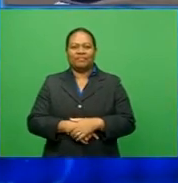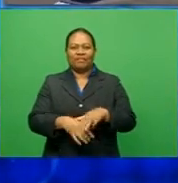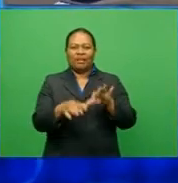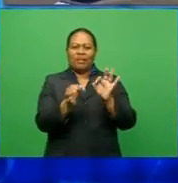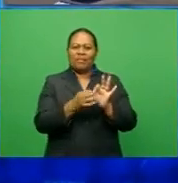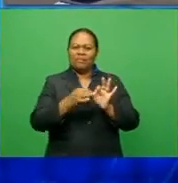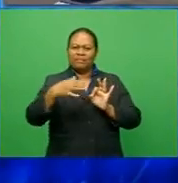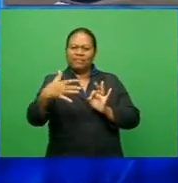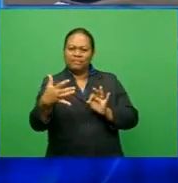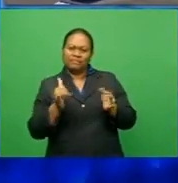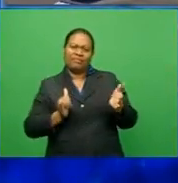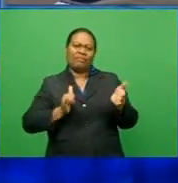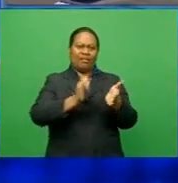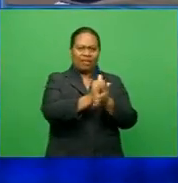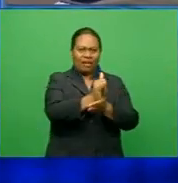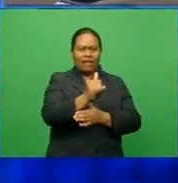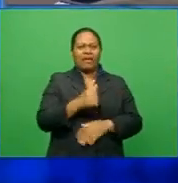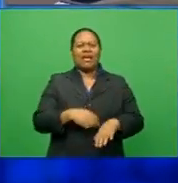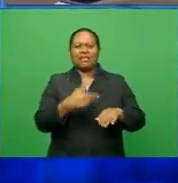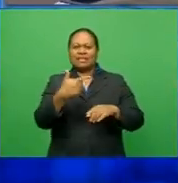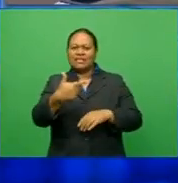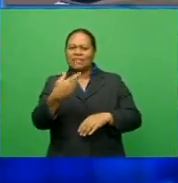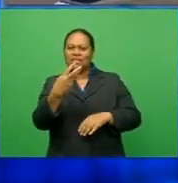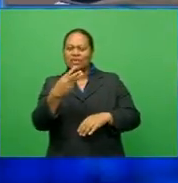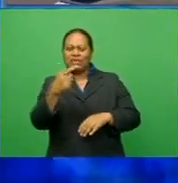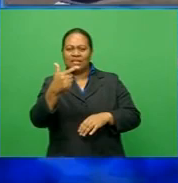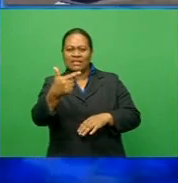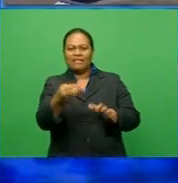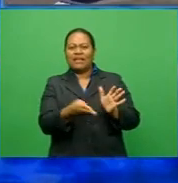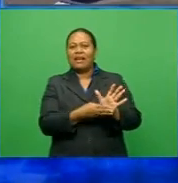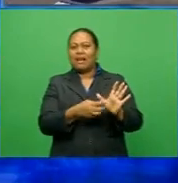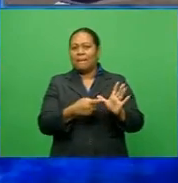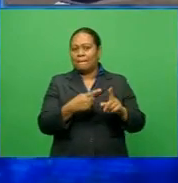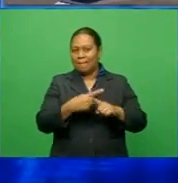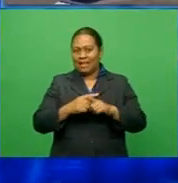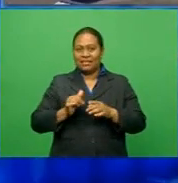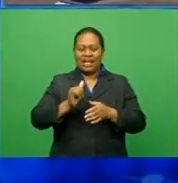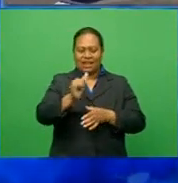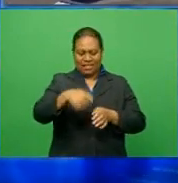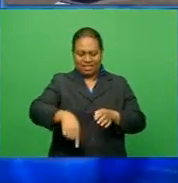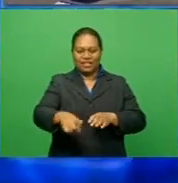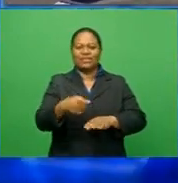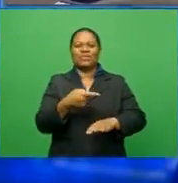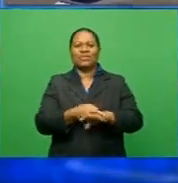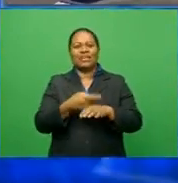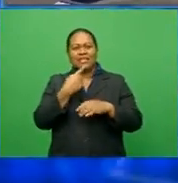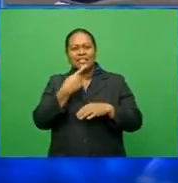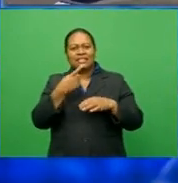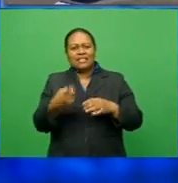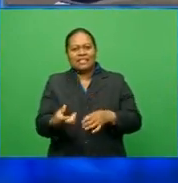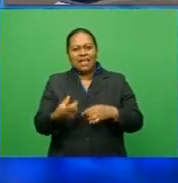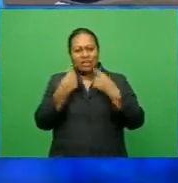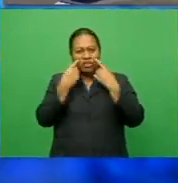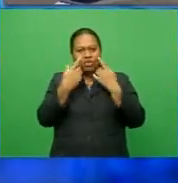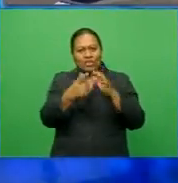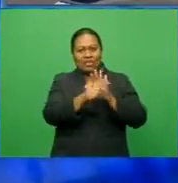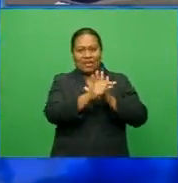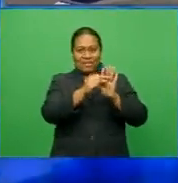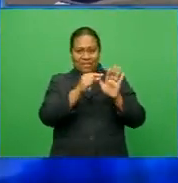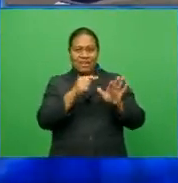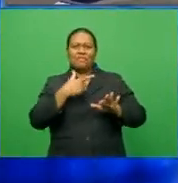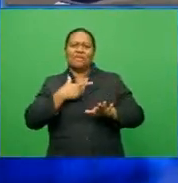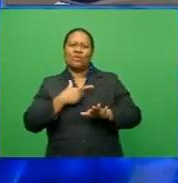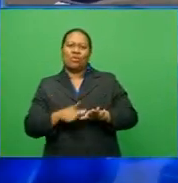Boeing is set to win approval for its grounded 737 MAX airliners this week, but the chinks are appearing in the brand as the